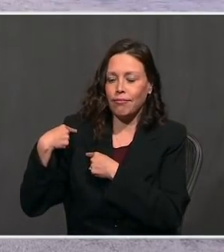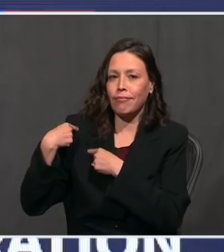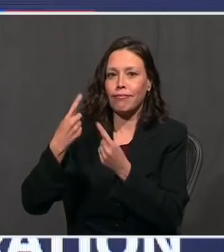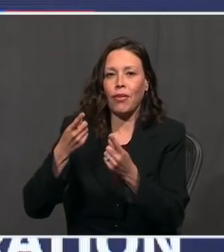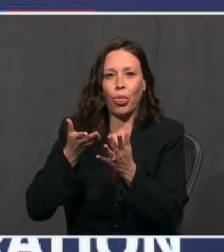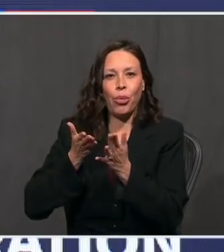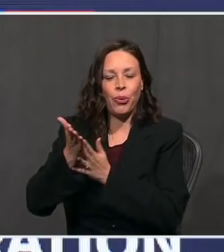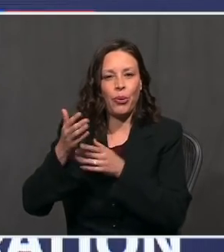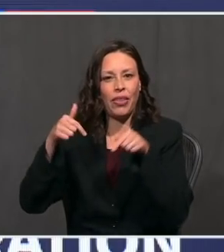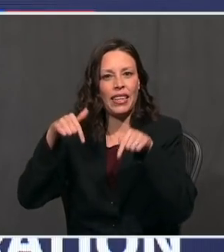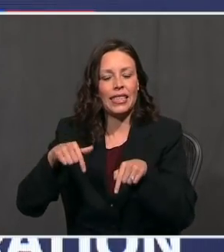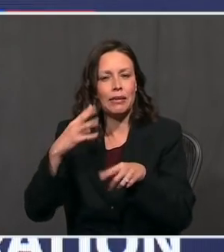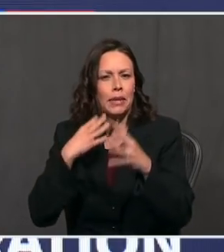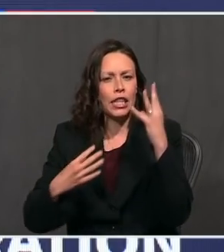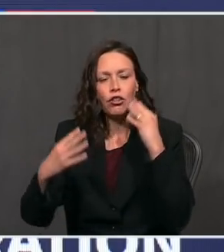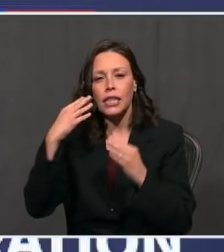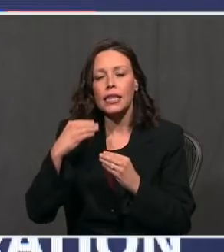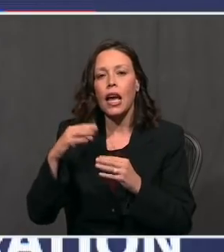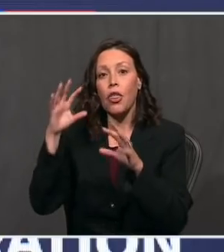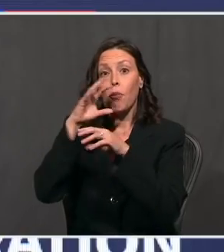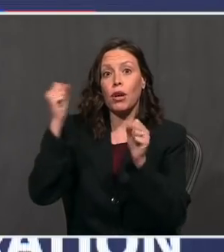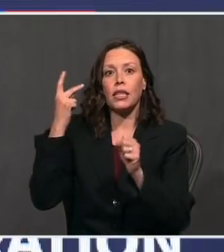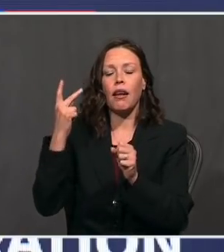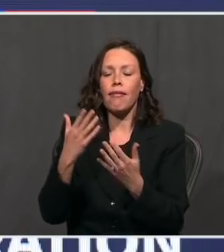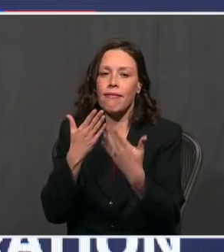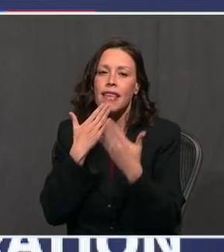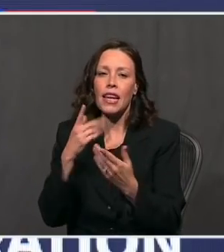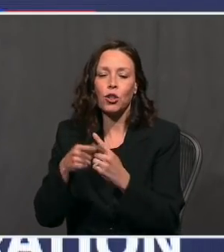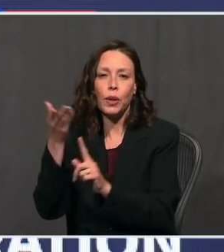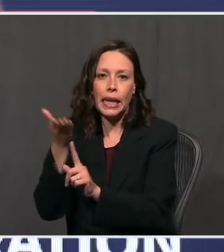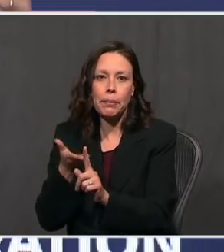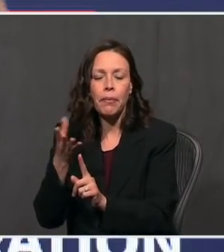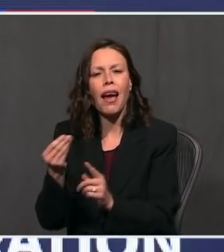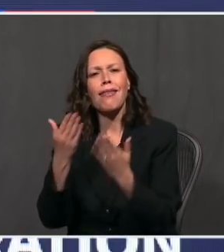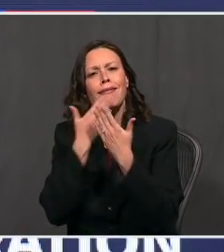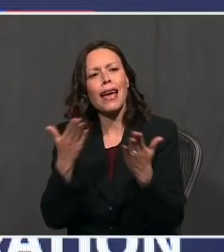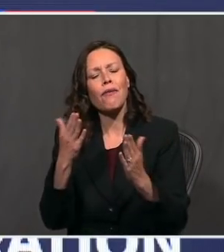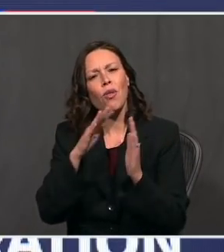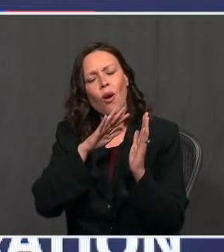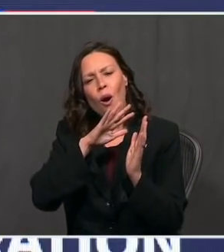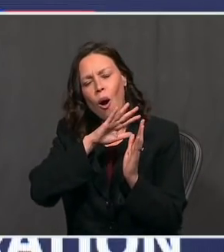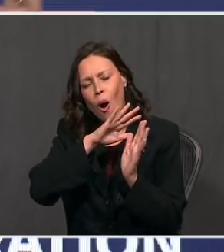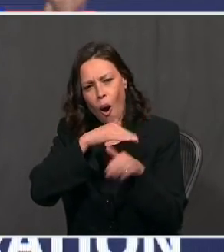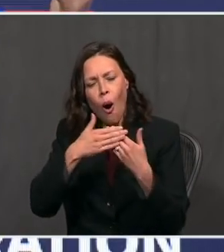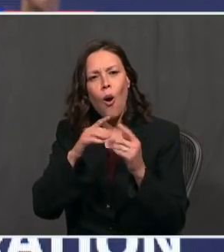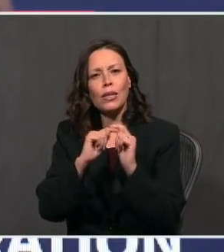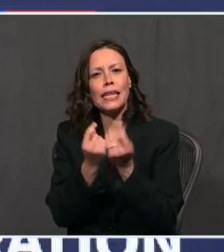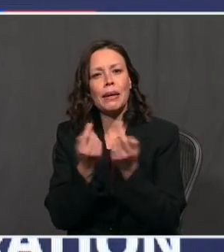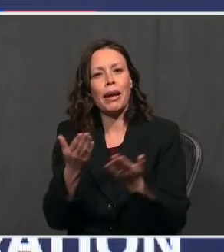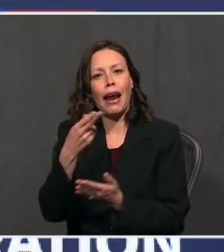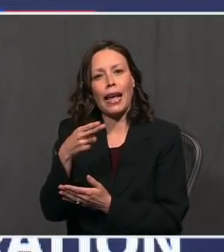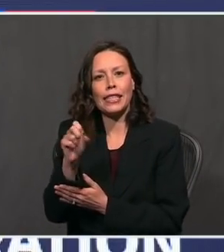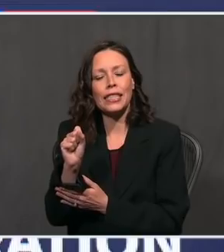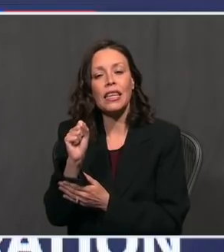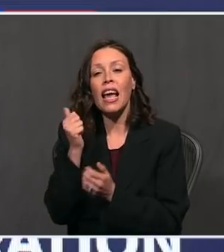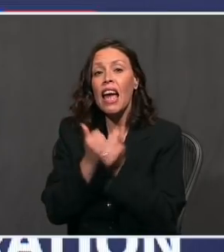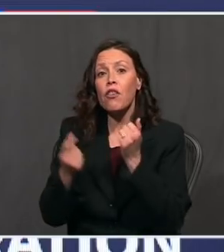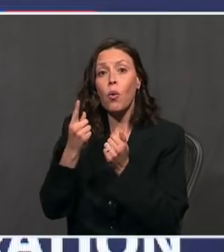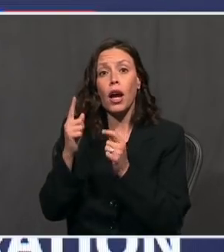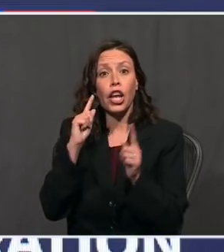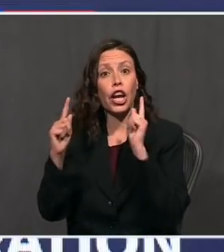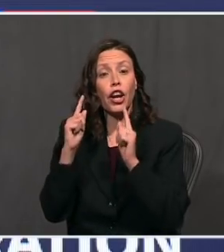of this, and the President and I couldn't be more grateful. For the entire team at HHS and all the people that you've heard from